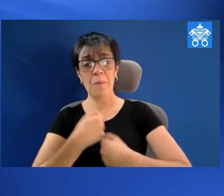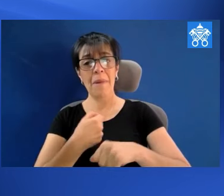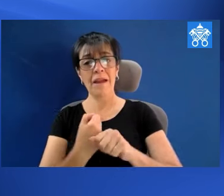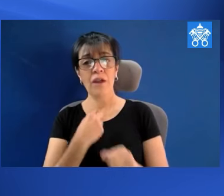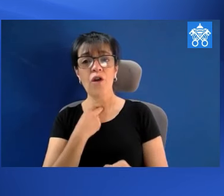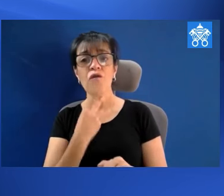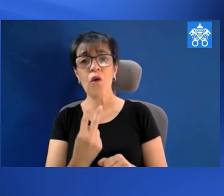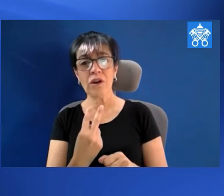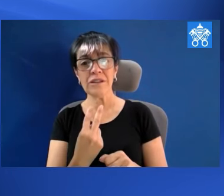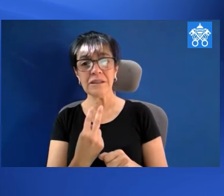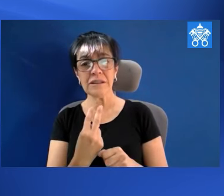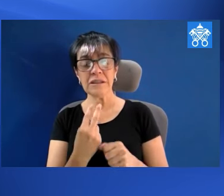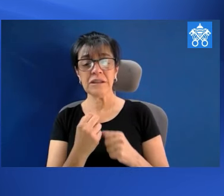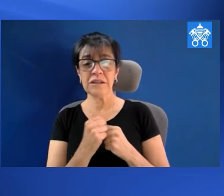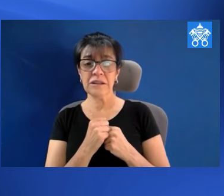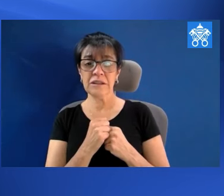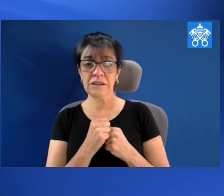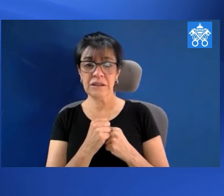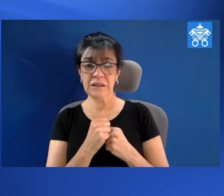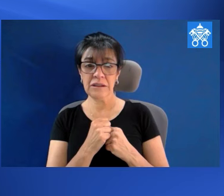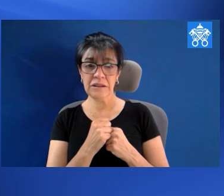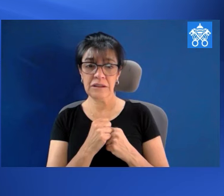and make the voice